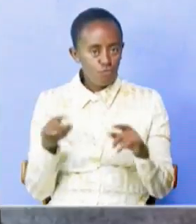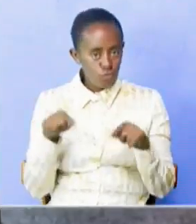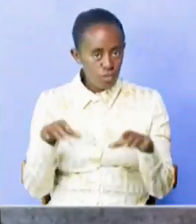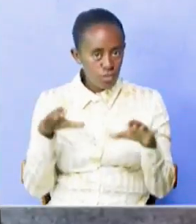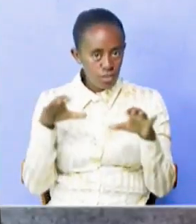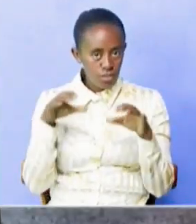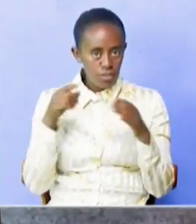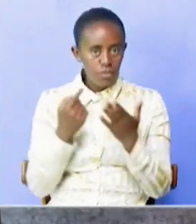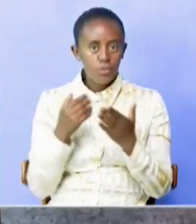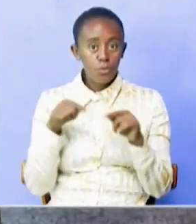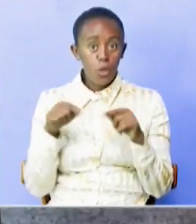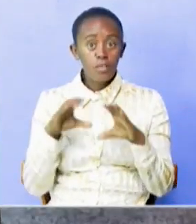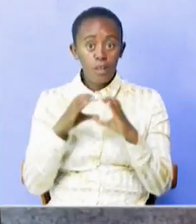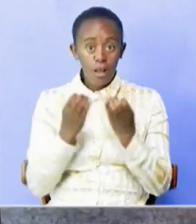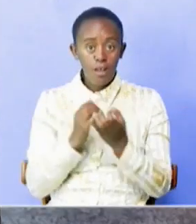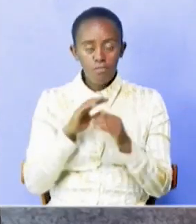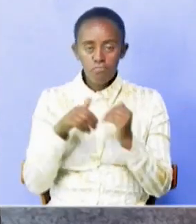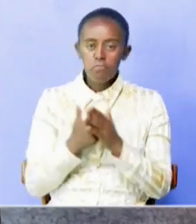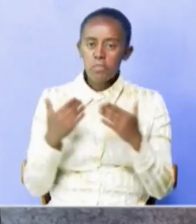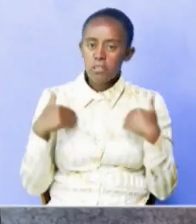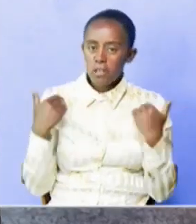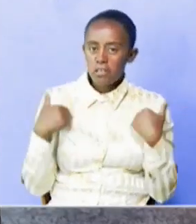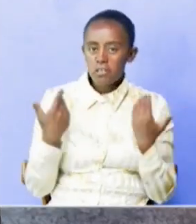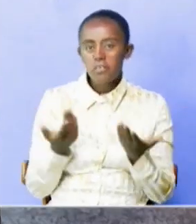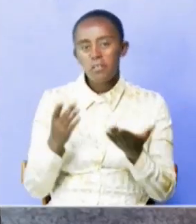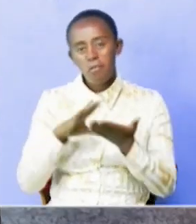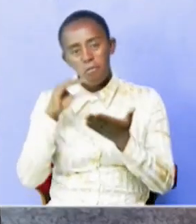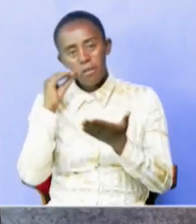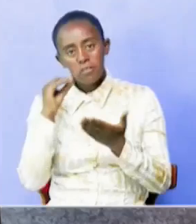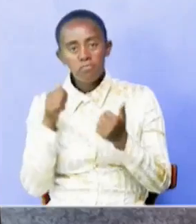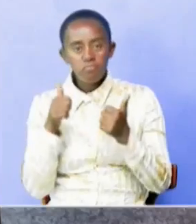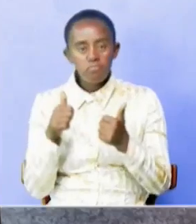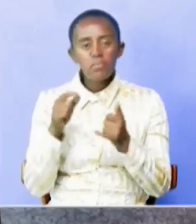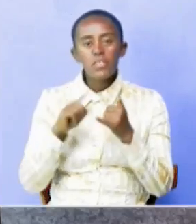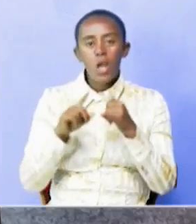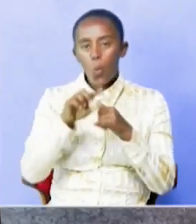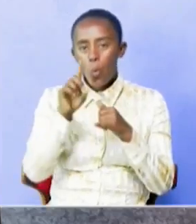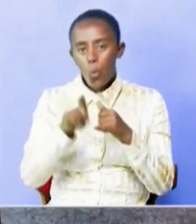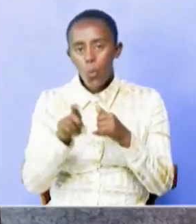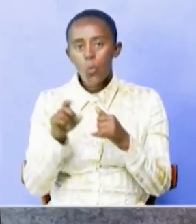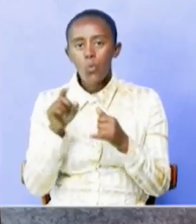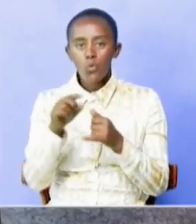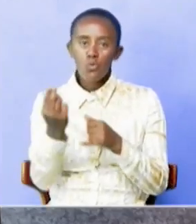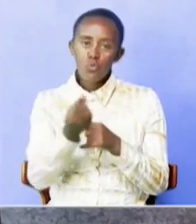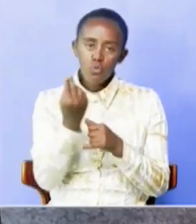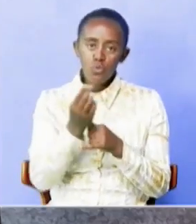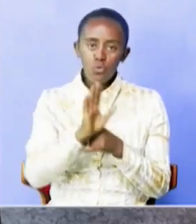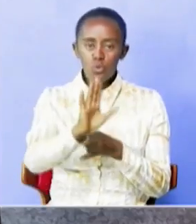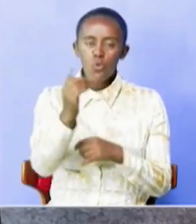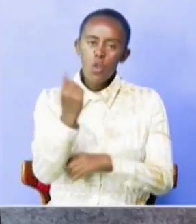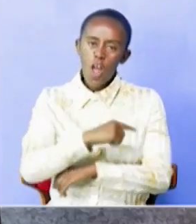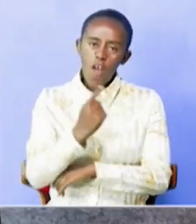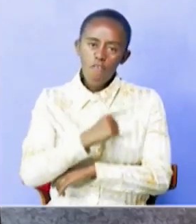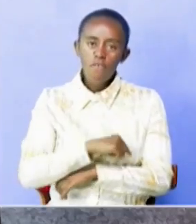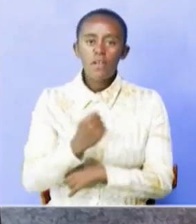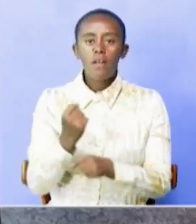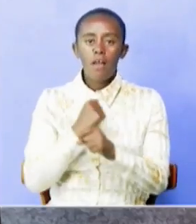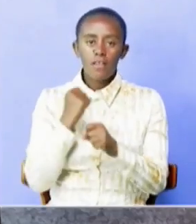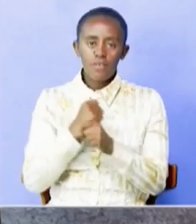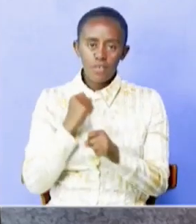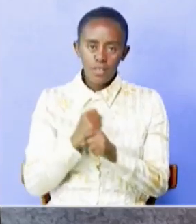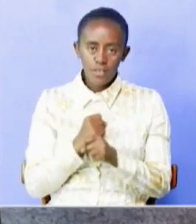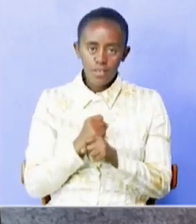today's class. I'm sure you're all interested in learning about tag questions, and you'll use it in your everyday